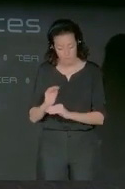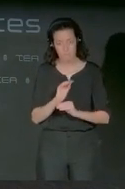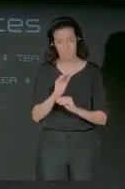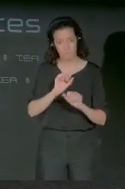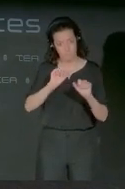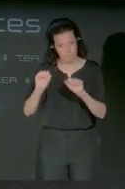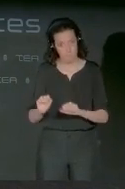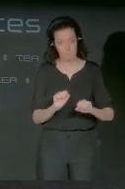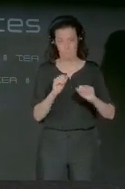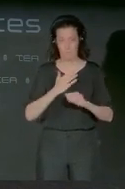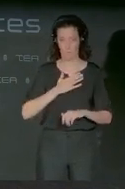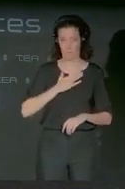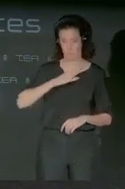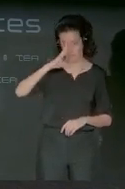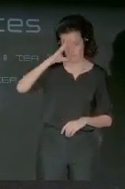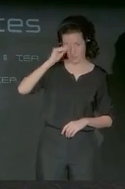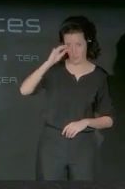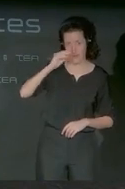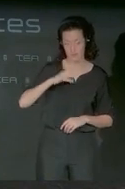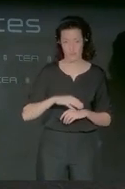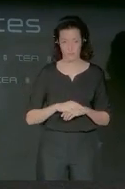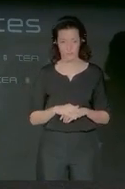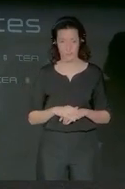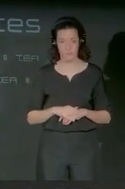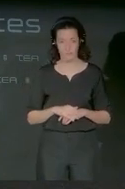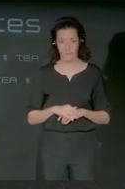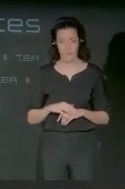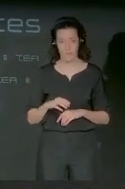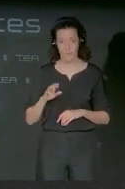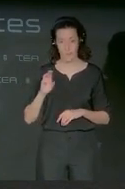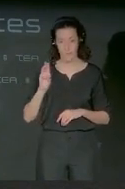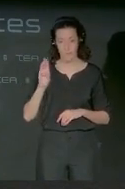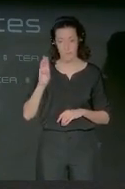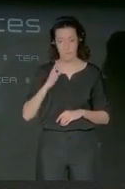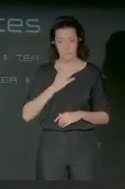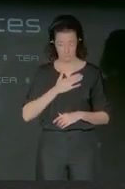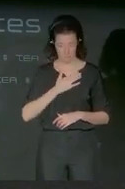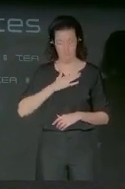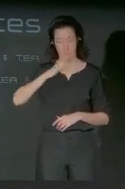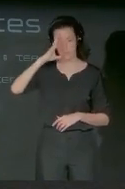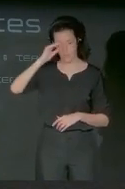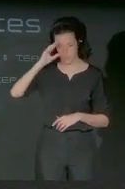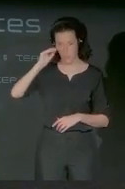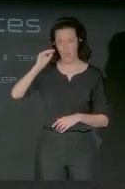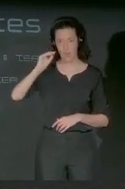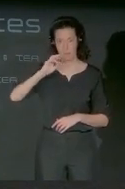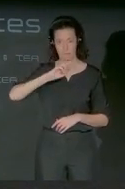understood from within the industry too, in these micro and small studios.